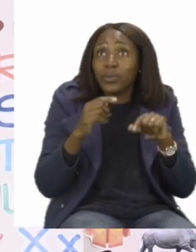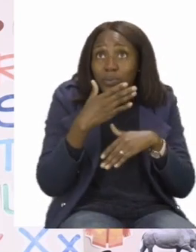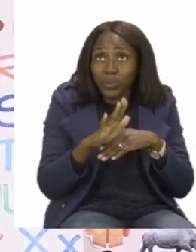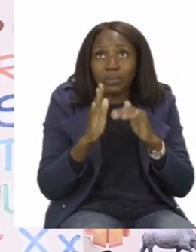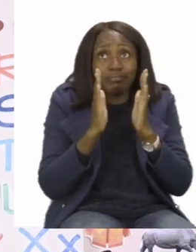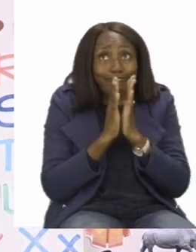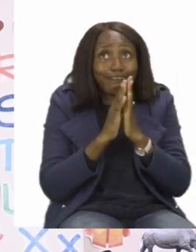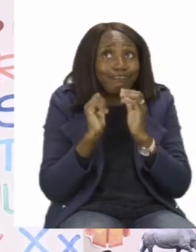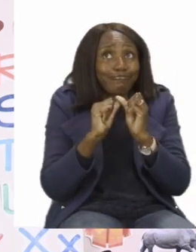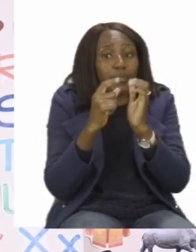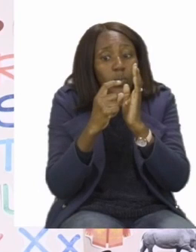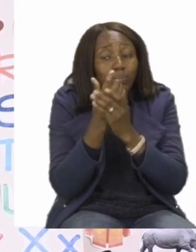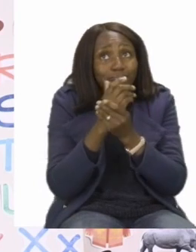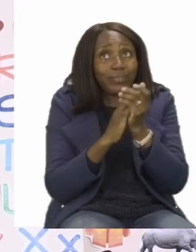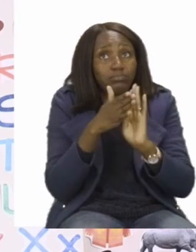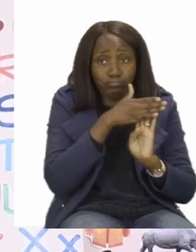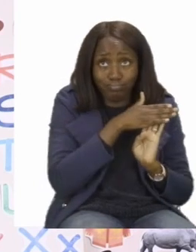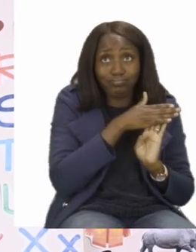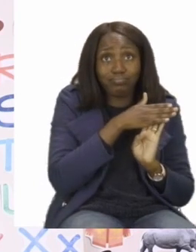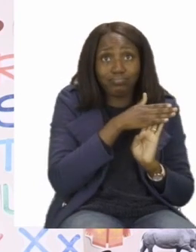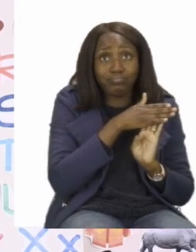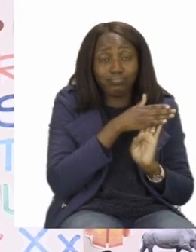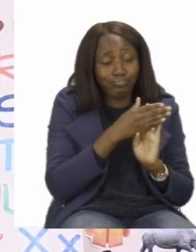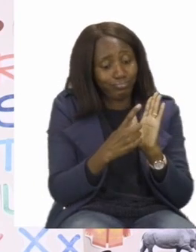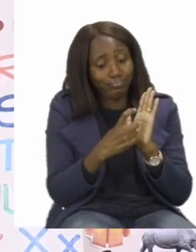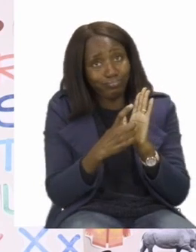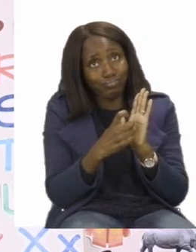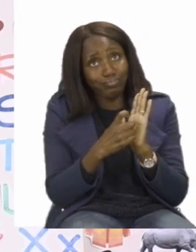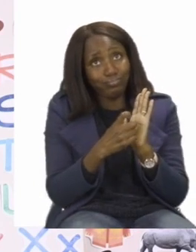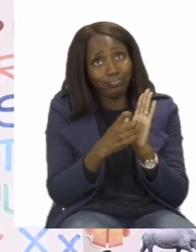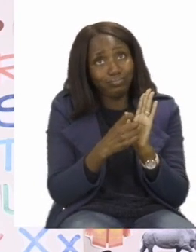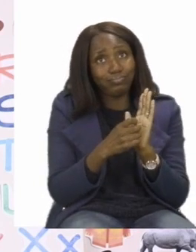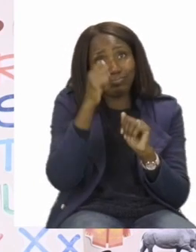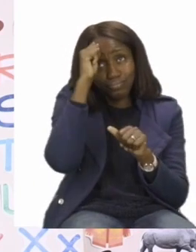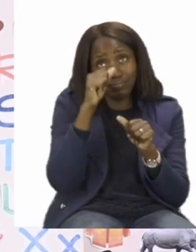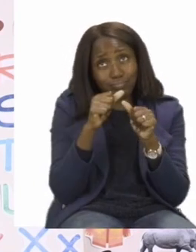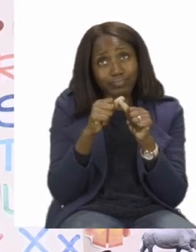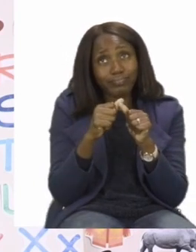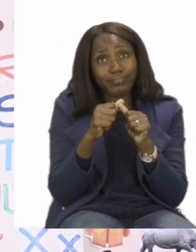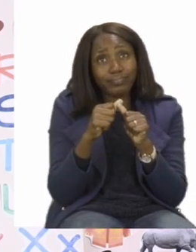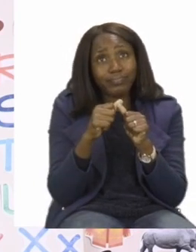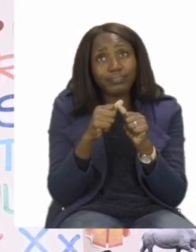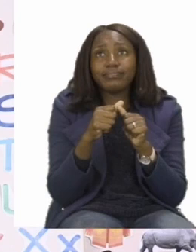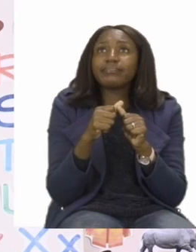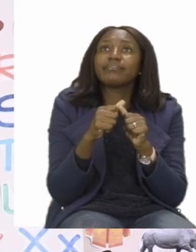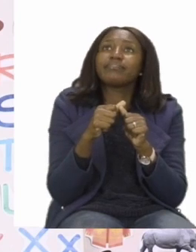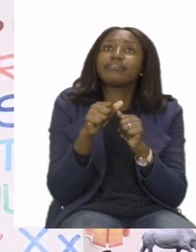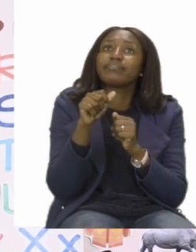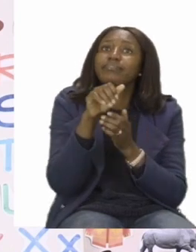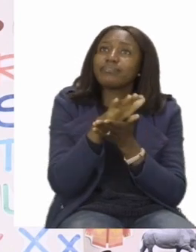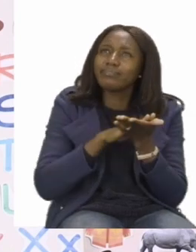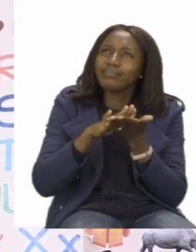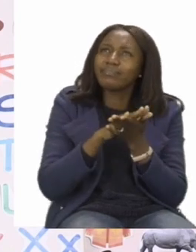to continue staying safe and sanitize. Remember, boys and girls, when we are sanitizing, we're